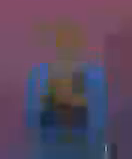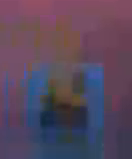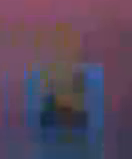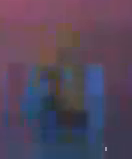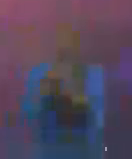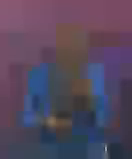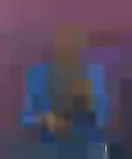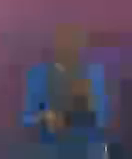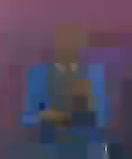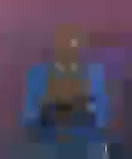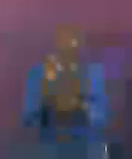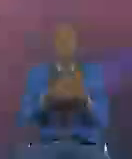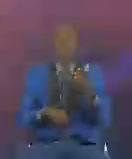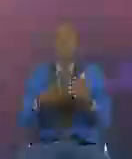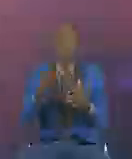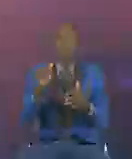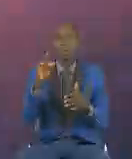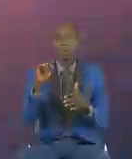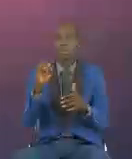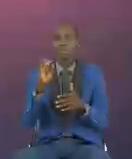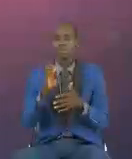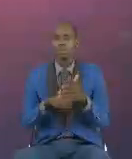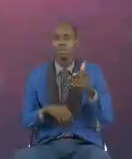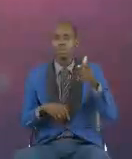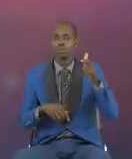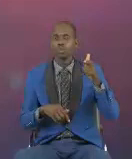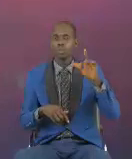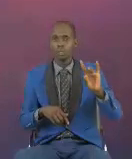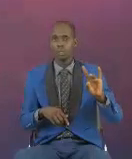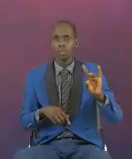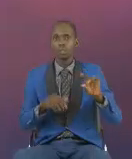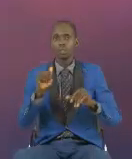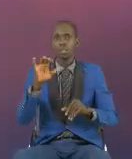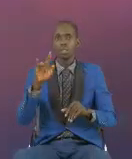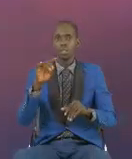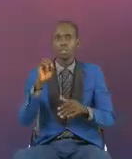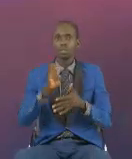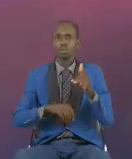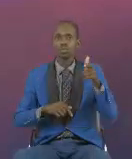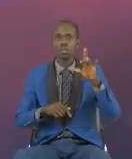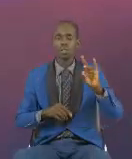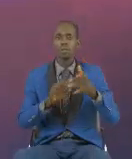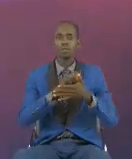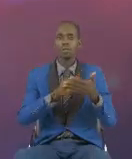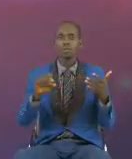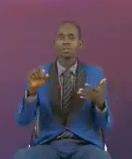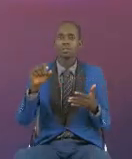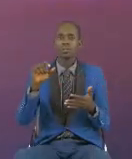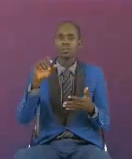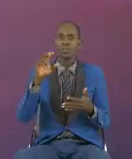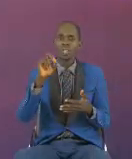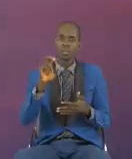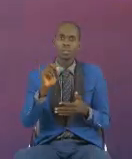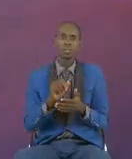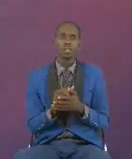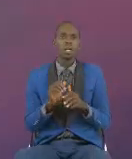chapter 28, and we're reading from verse 30. Chapter 28, we're looking at verse 30, how